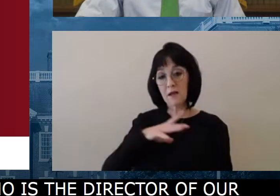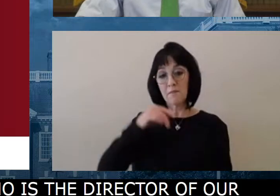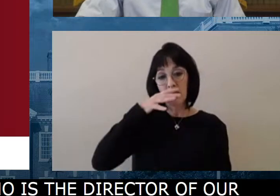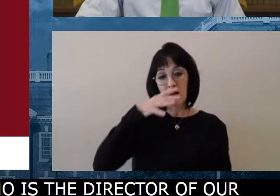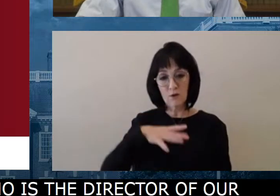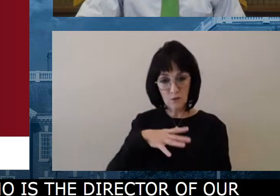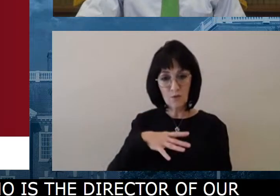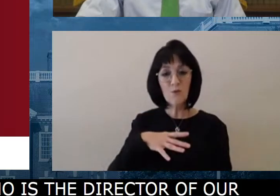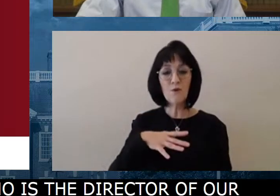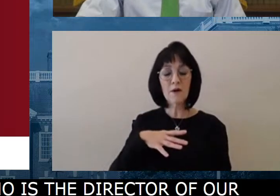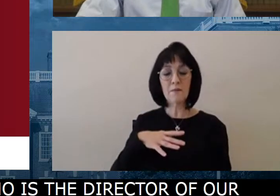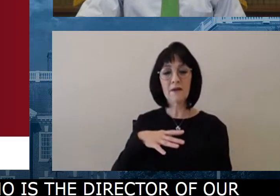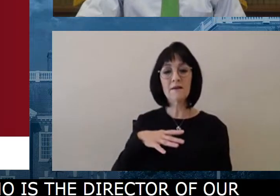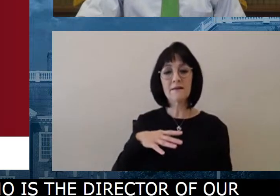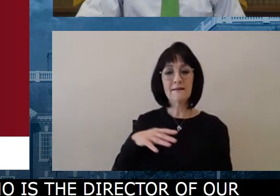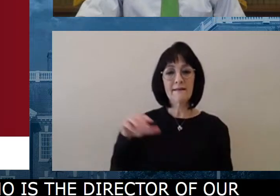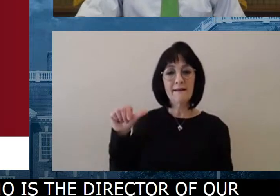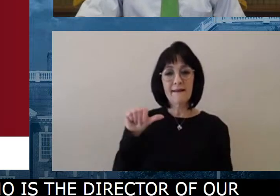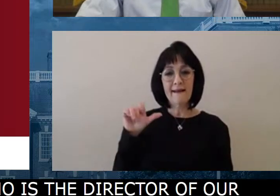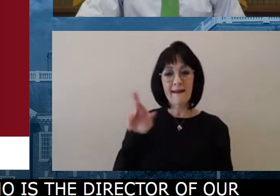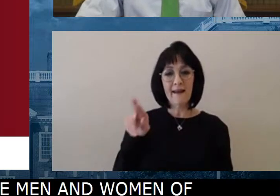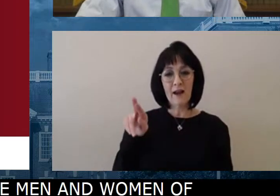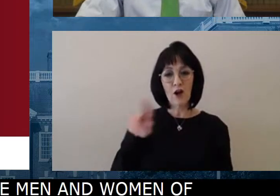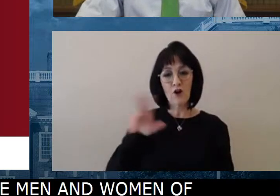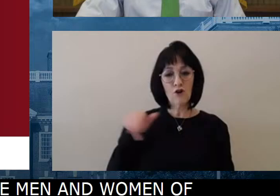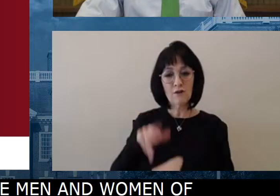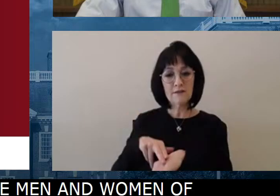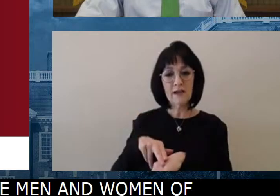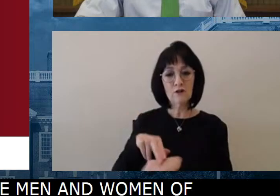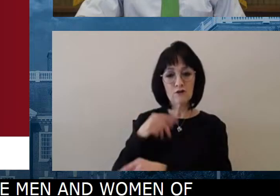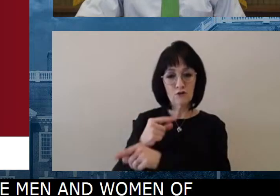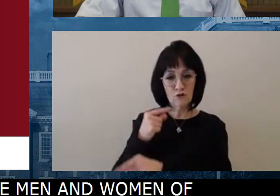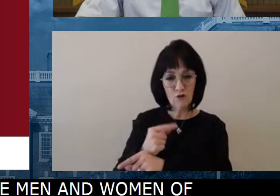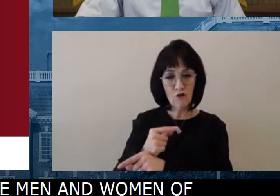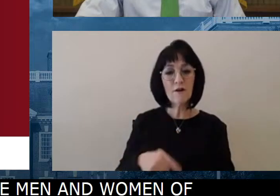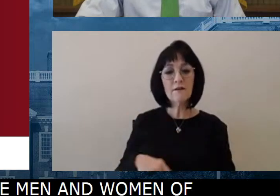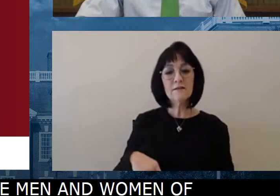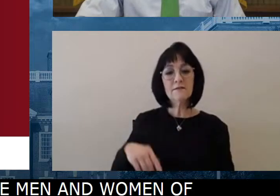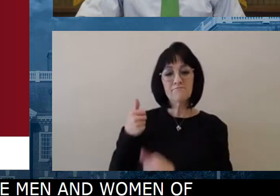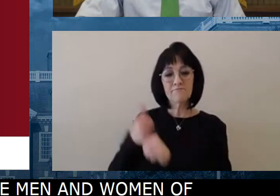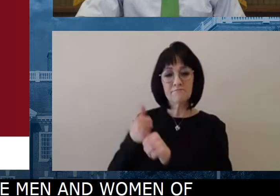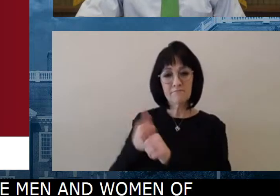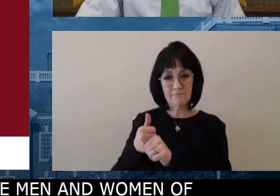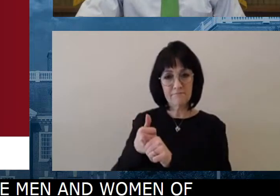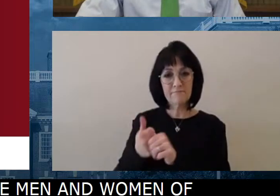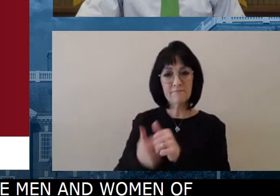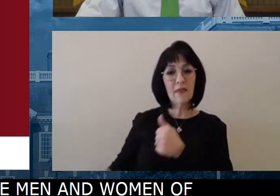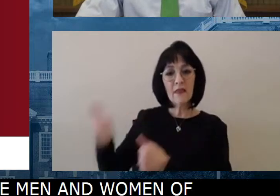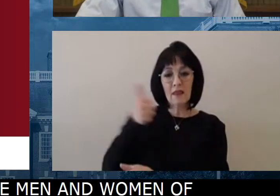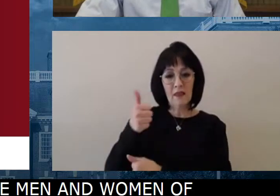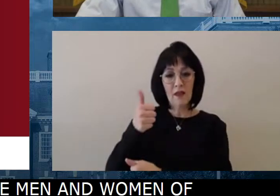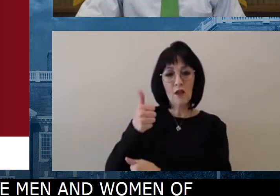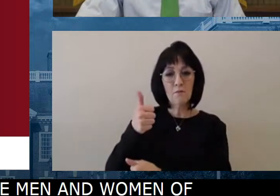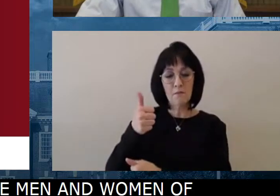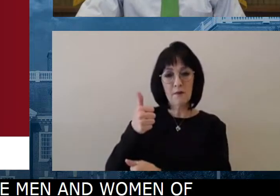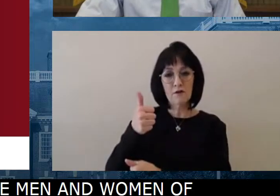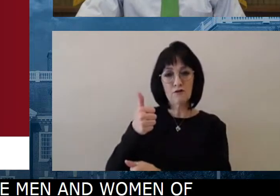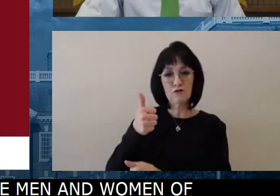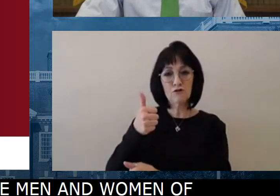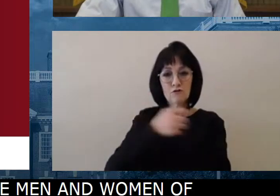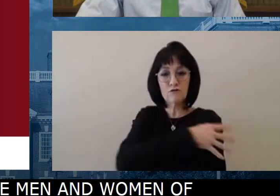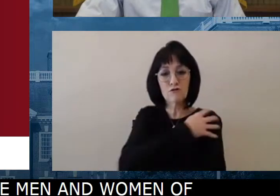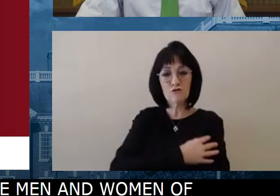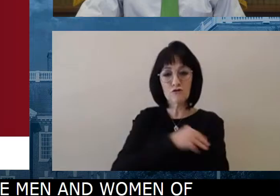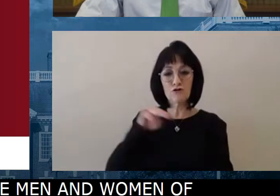Air National Guard. General Mike Berry, the Adjutant General of the Guard, is with us today to talk about